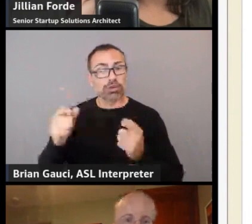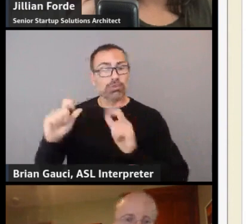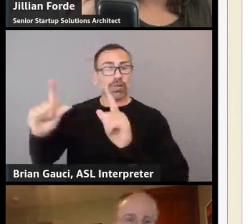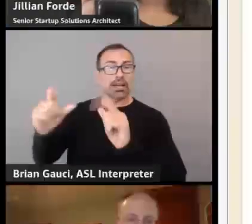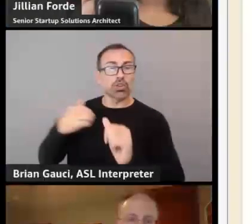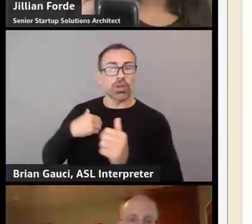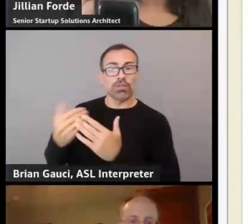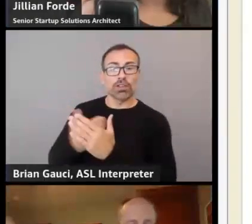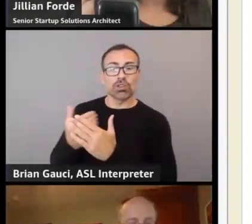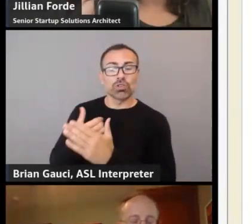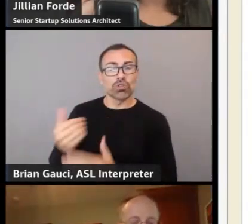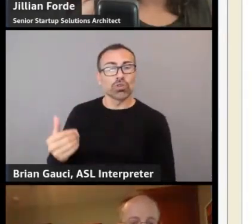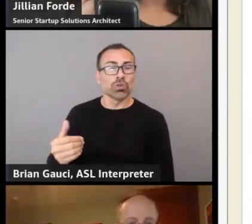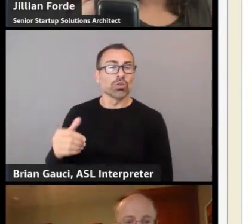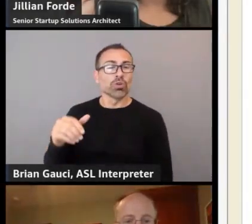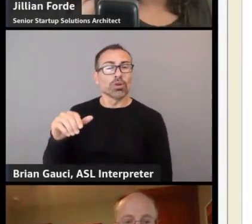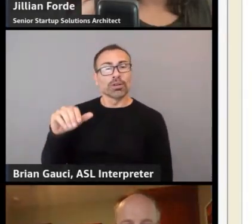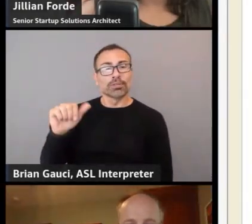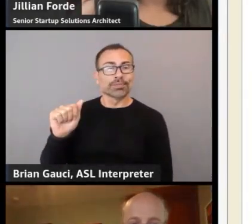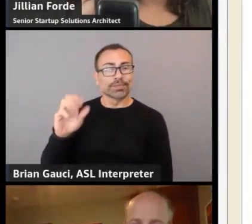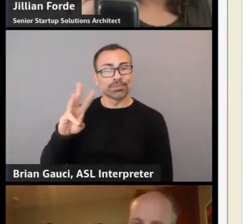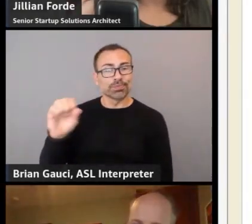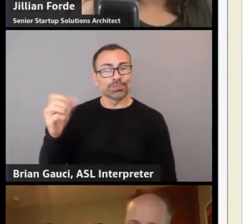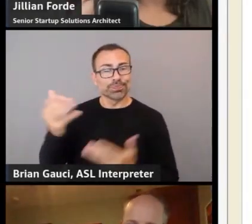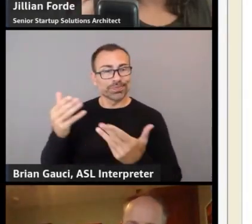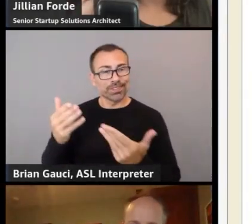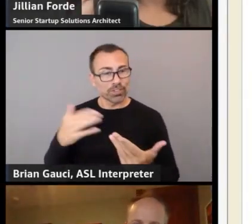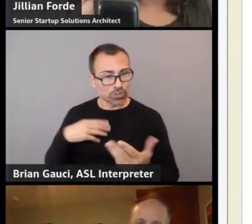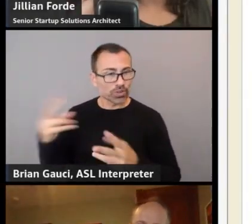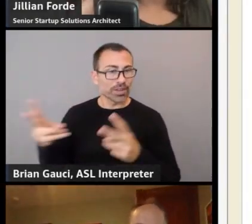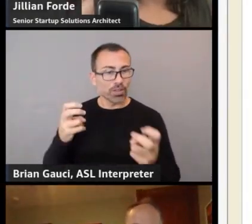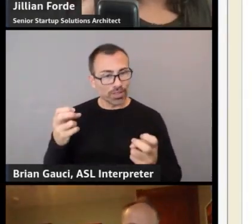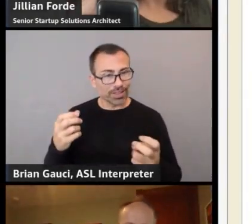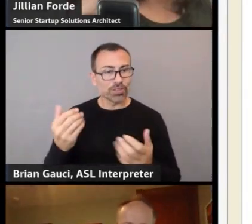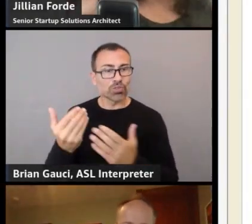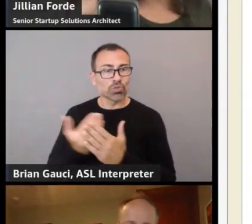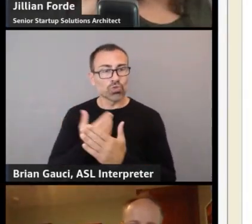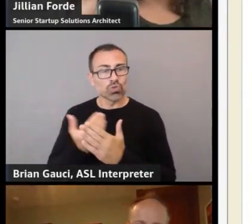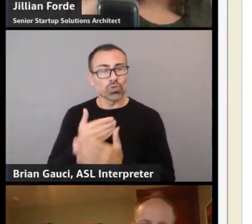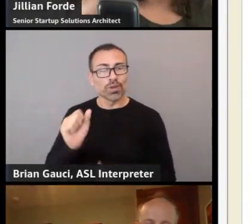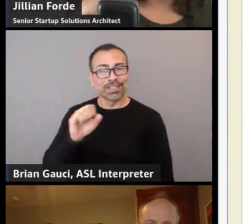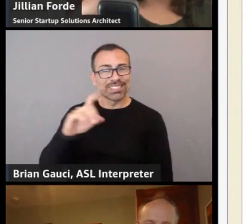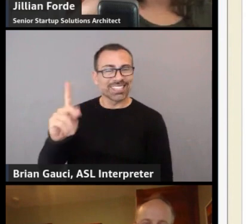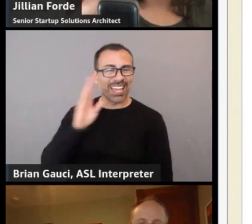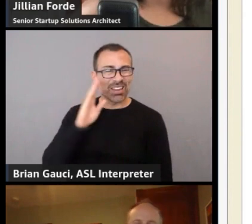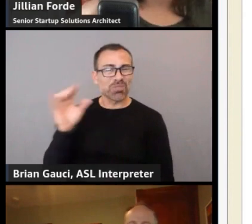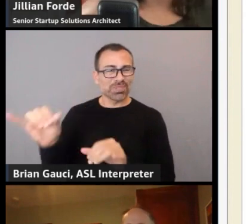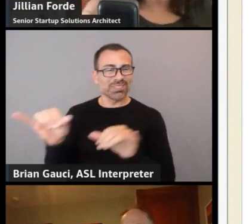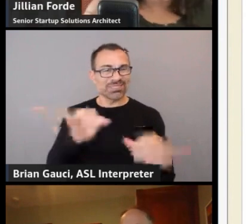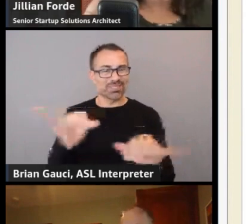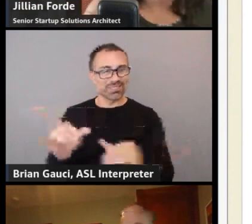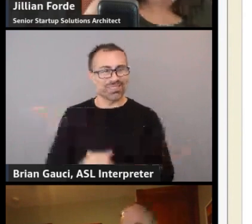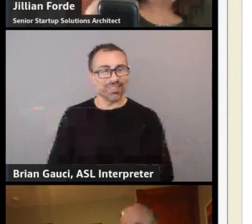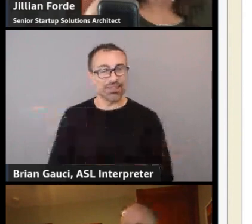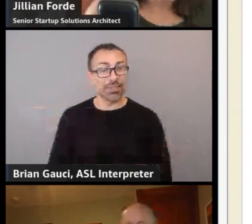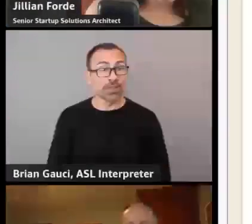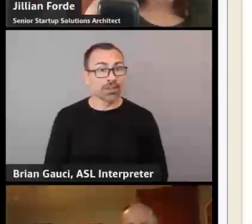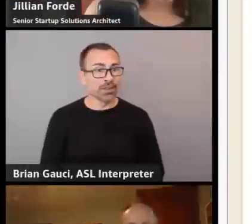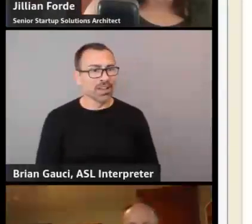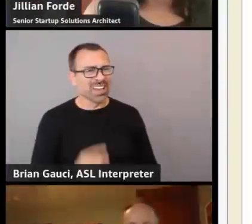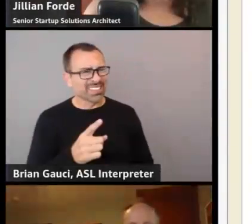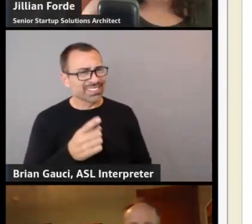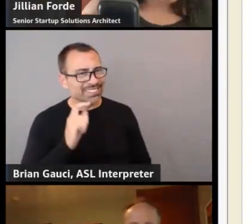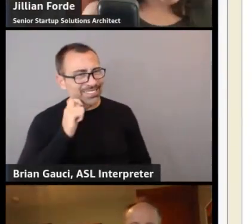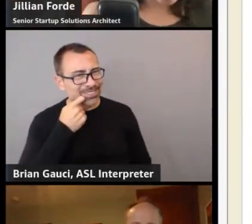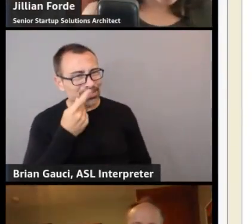announces it, then go download the latest SDK and we'll have it. This is so cool. I mean, it really unlocks so many